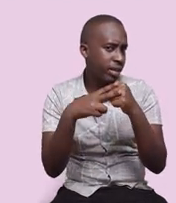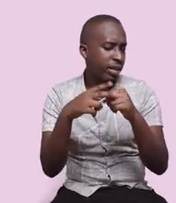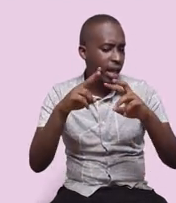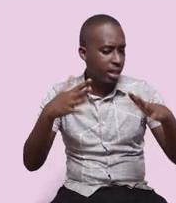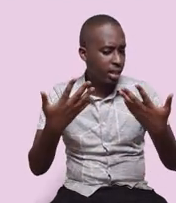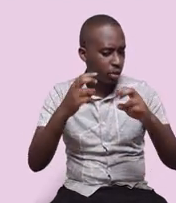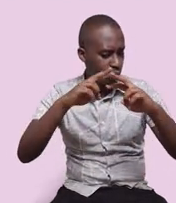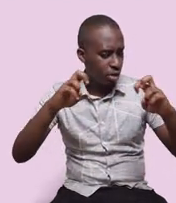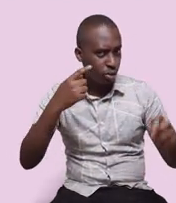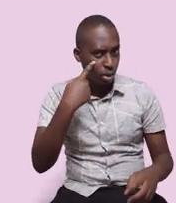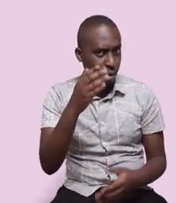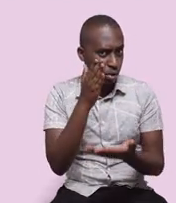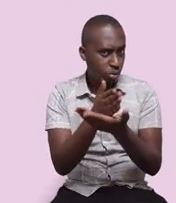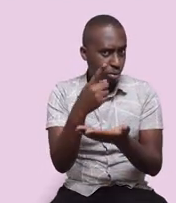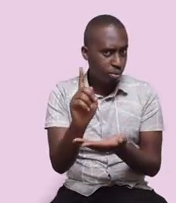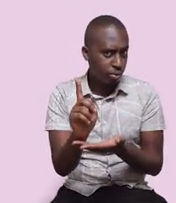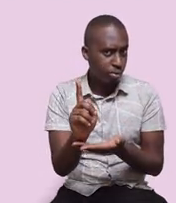check?